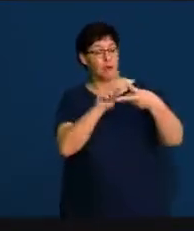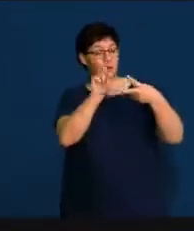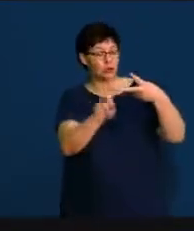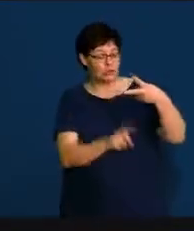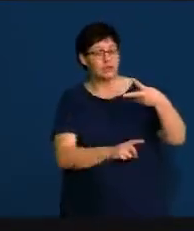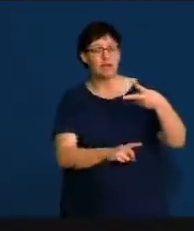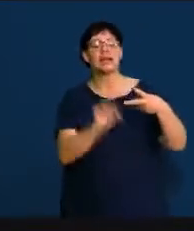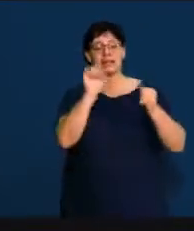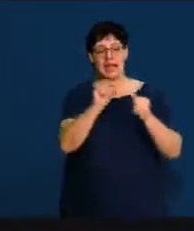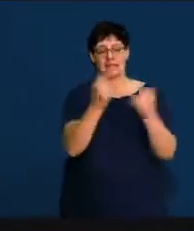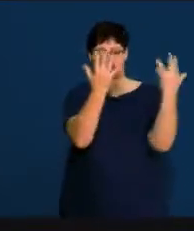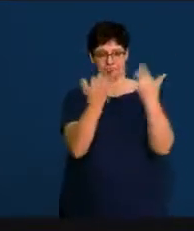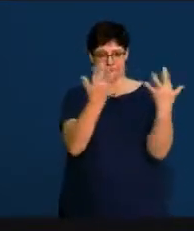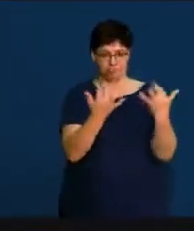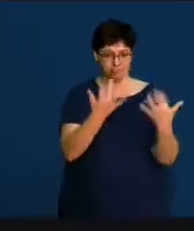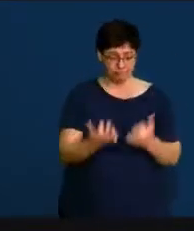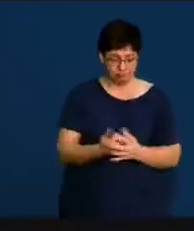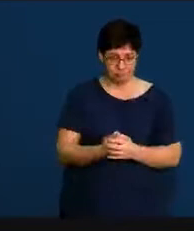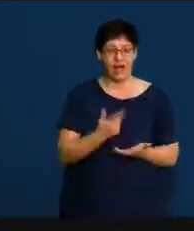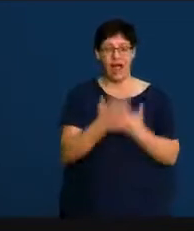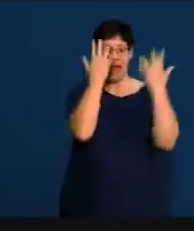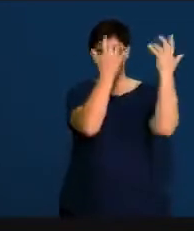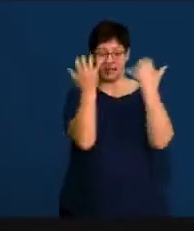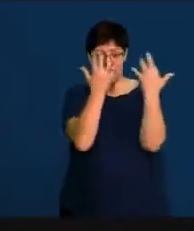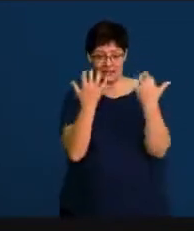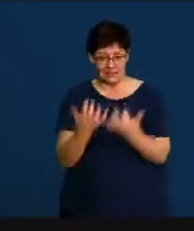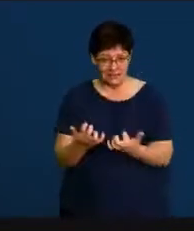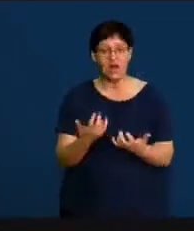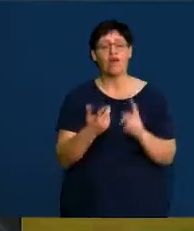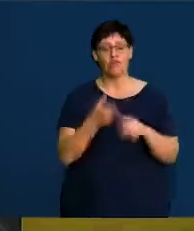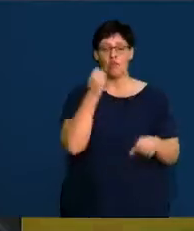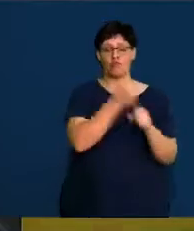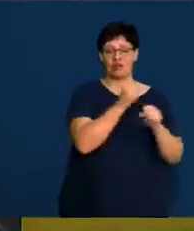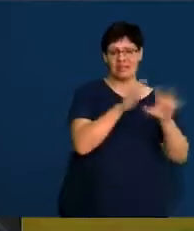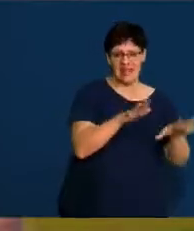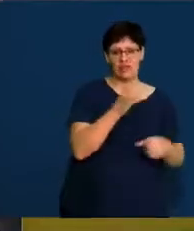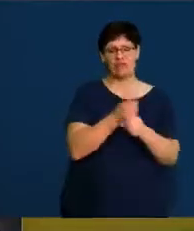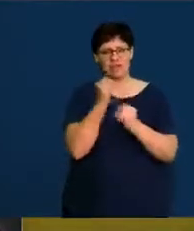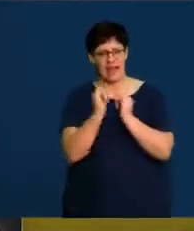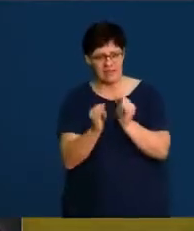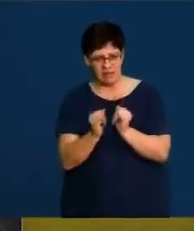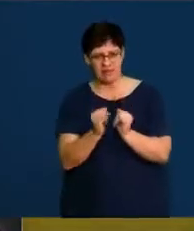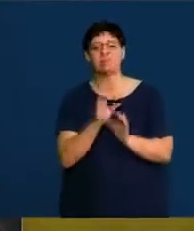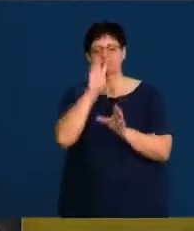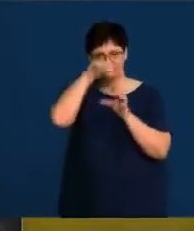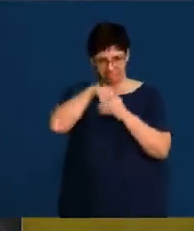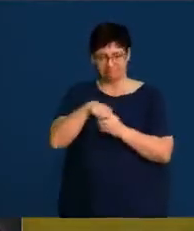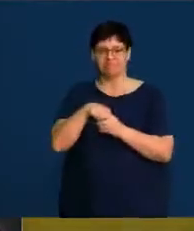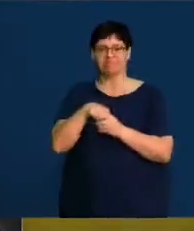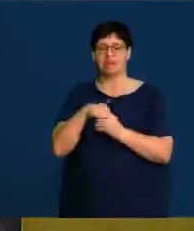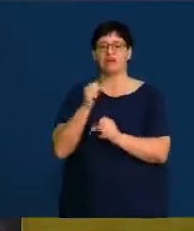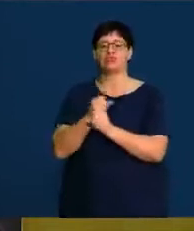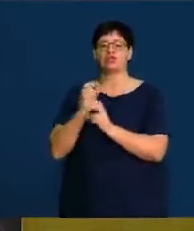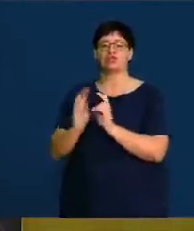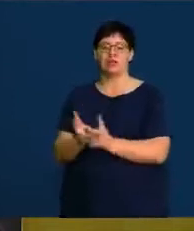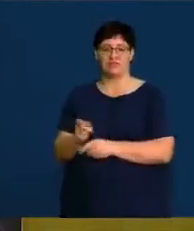yes, calculations. All these calculations that you've been doing from grade 10 to grade 11 are consolidated into grade